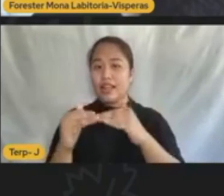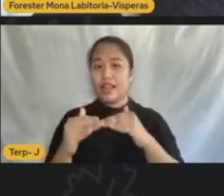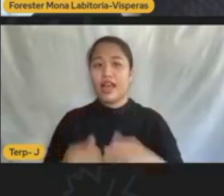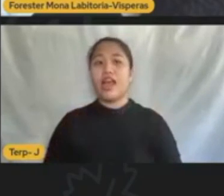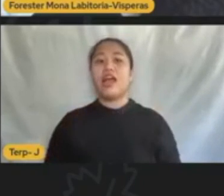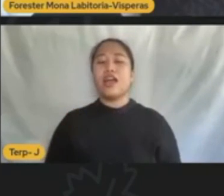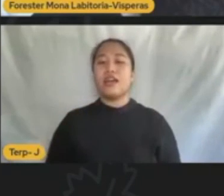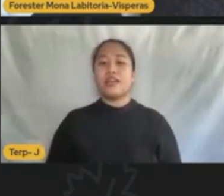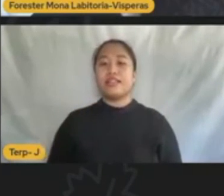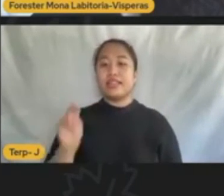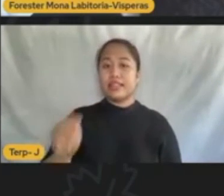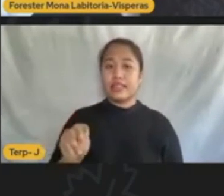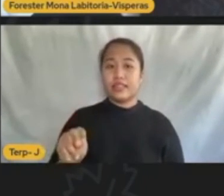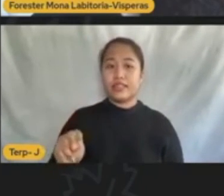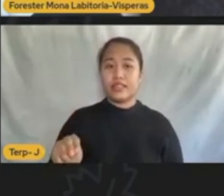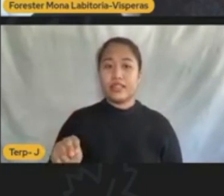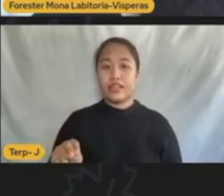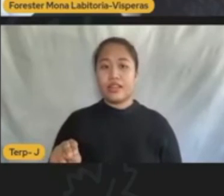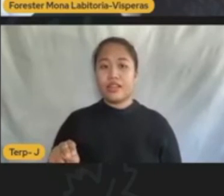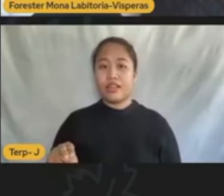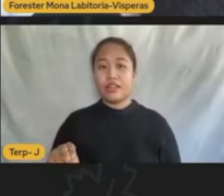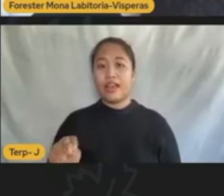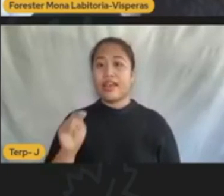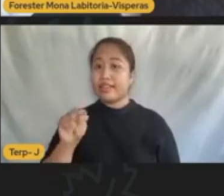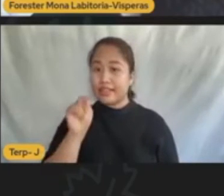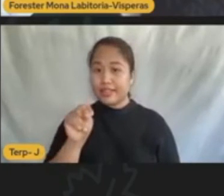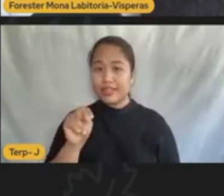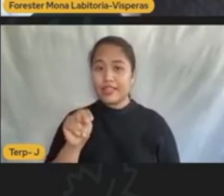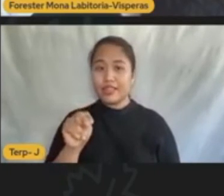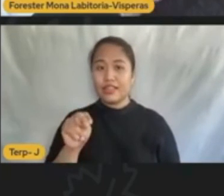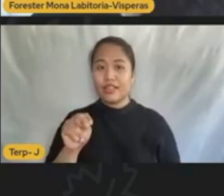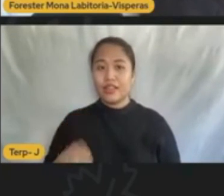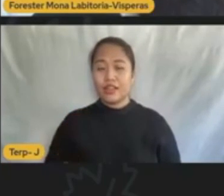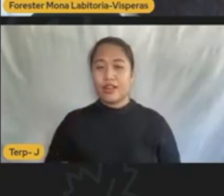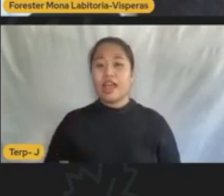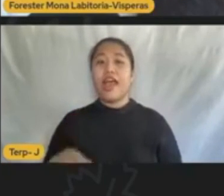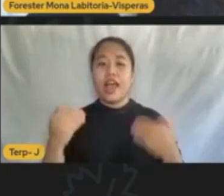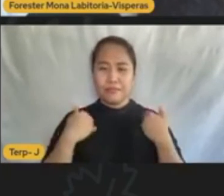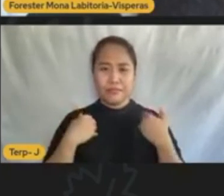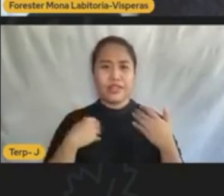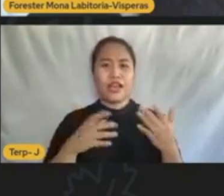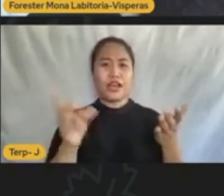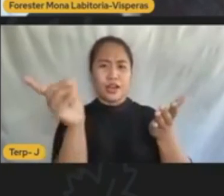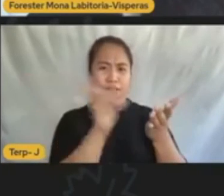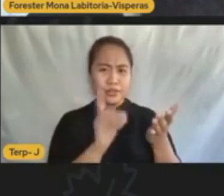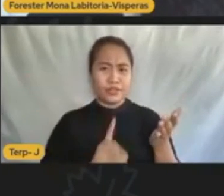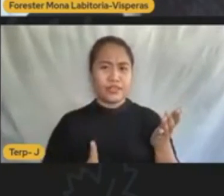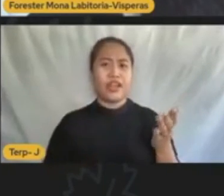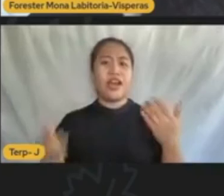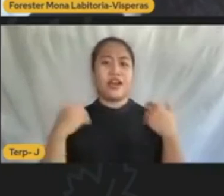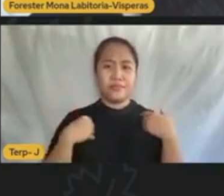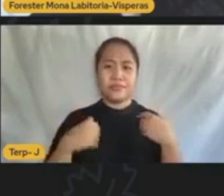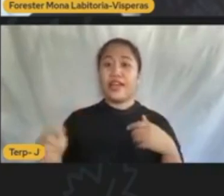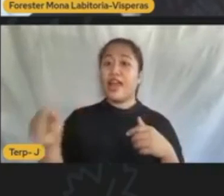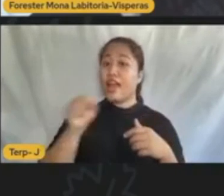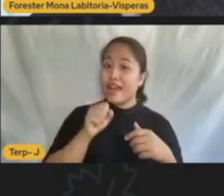sun. There are some who are exceptional artists. Nagdo-draw, kumakanta, nagpa-perform. So, yes,